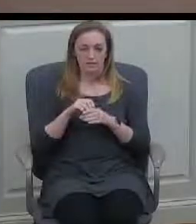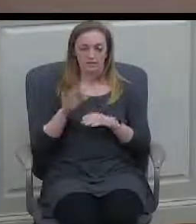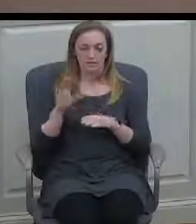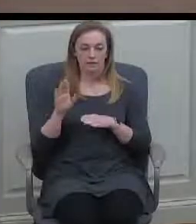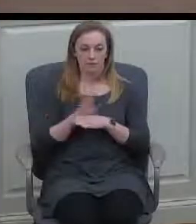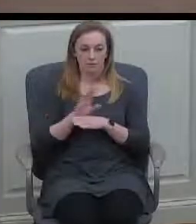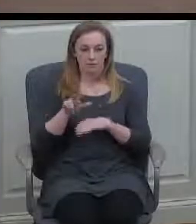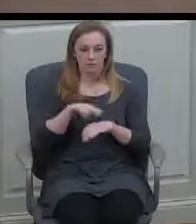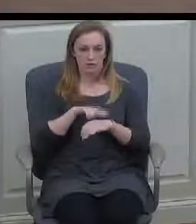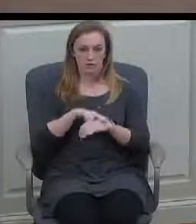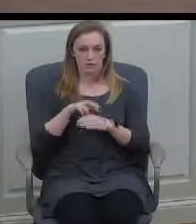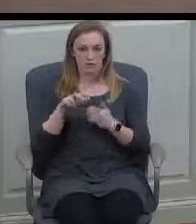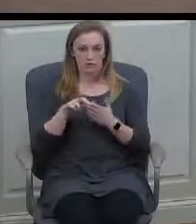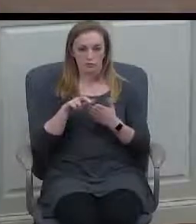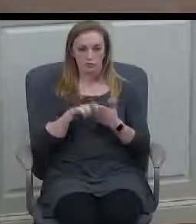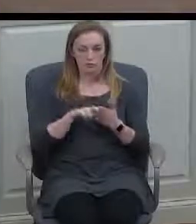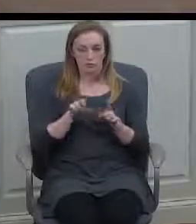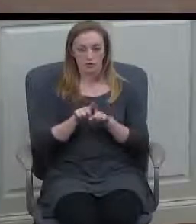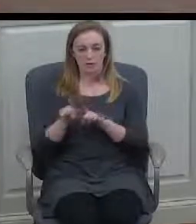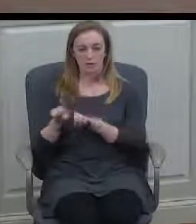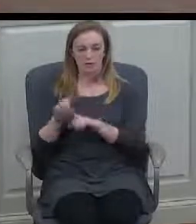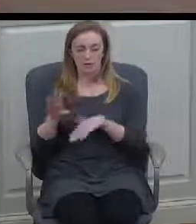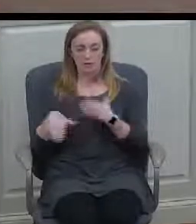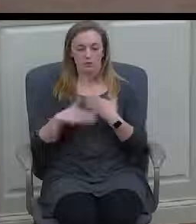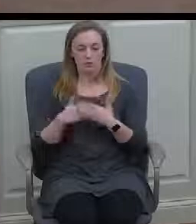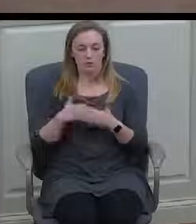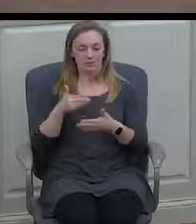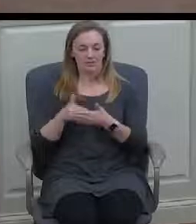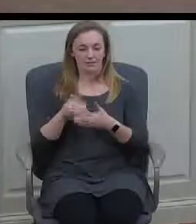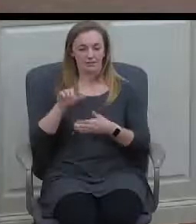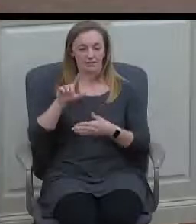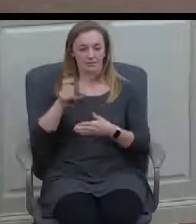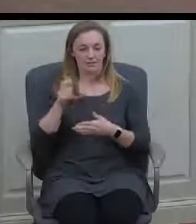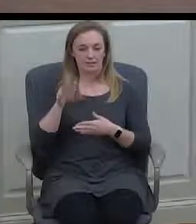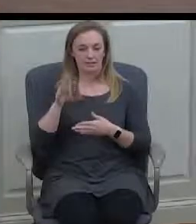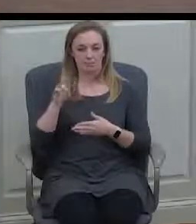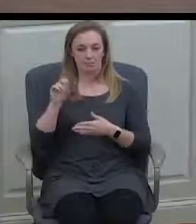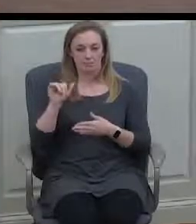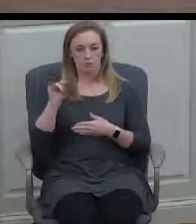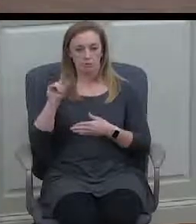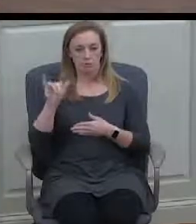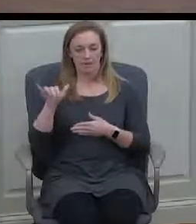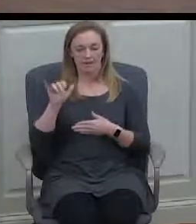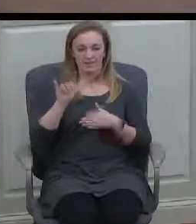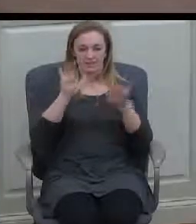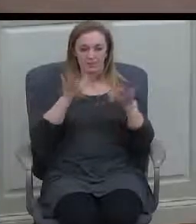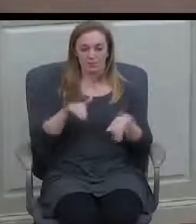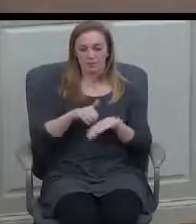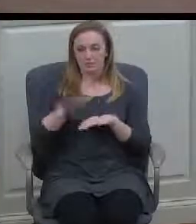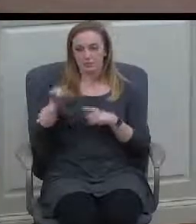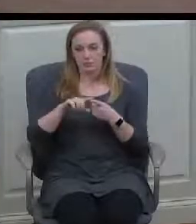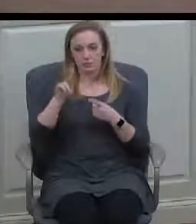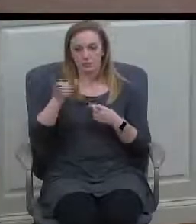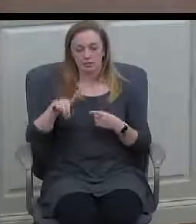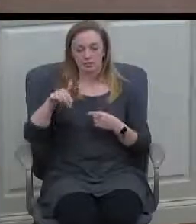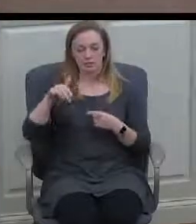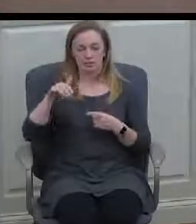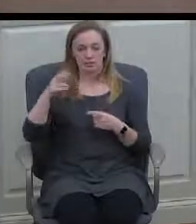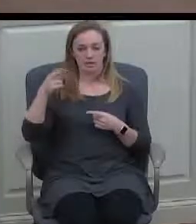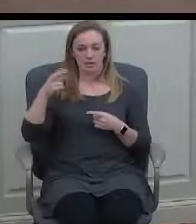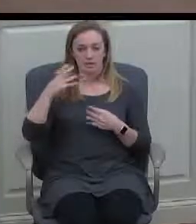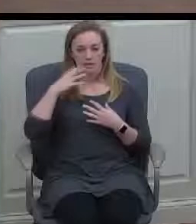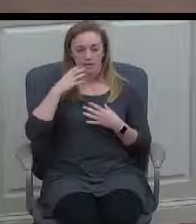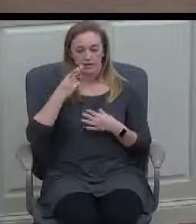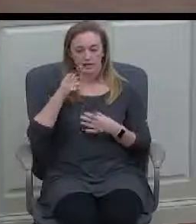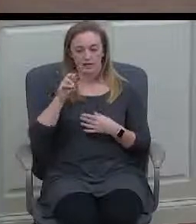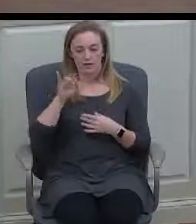well as the neighborhoods around the Lexington Broadway National Register District. And a draft of that's been sent to the Kentucky Heritage Council. She's also worked